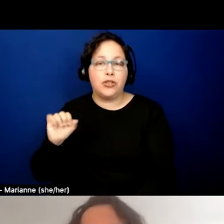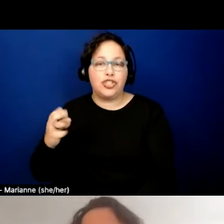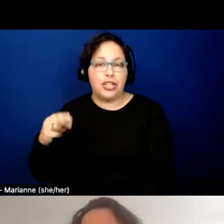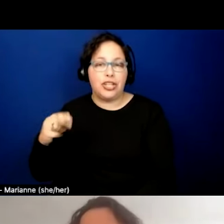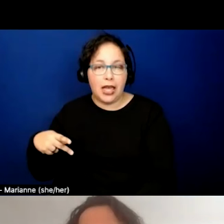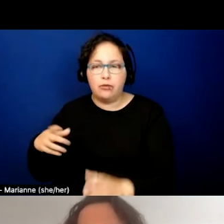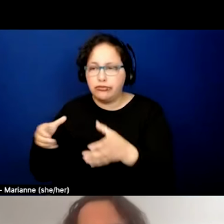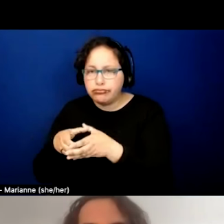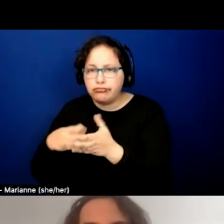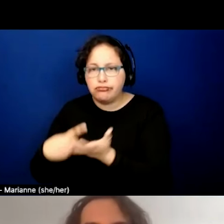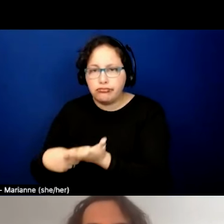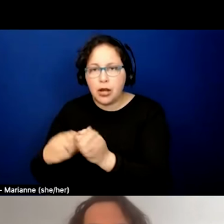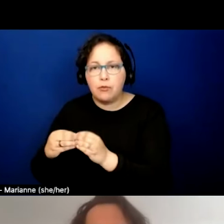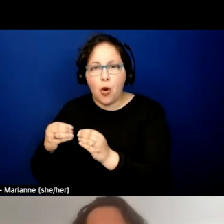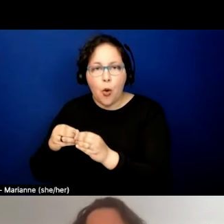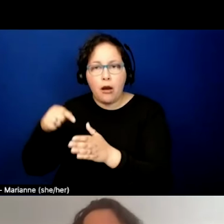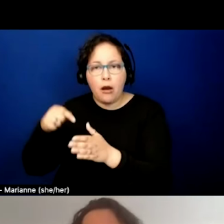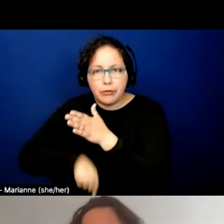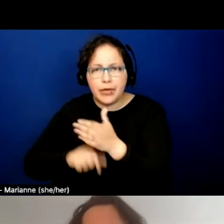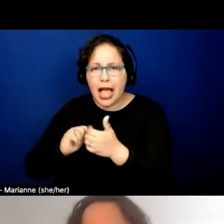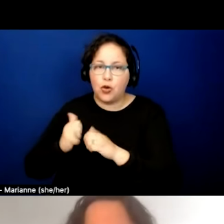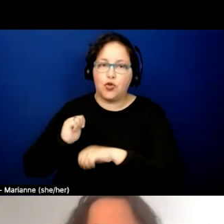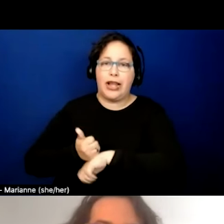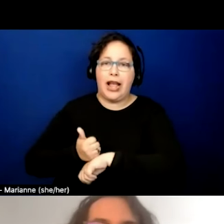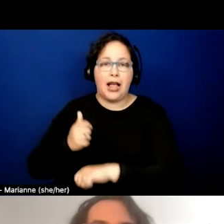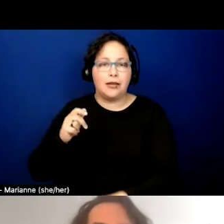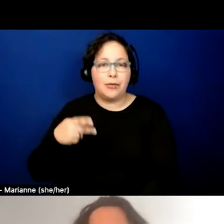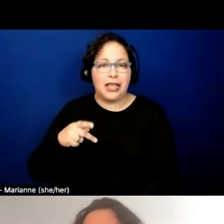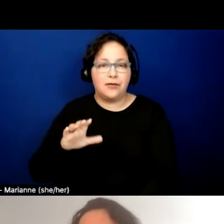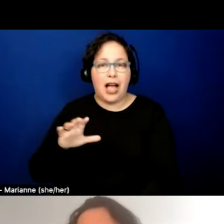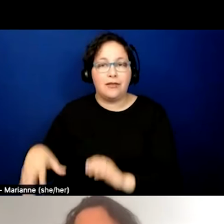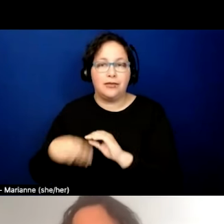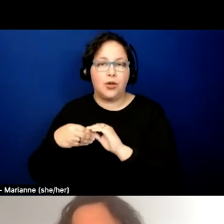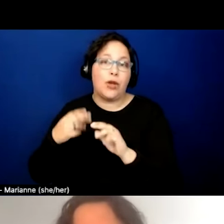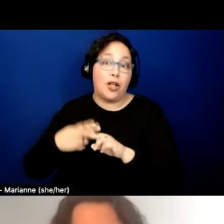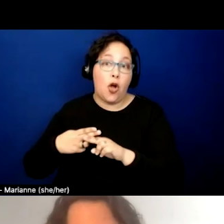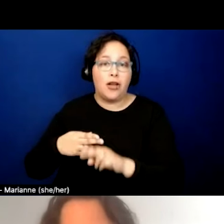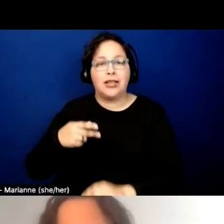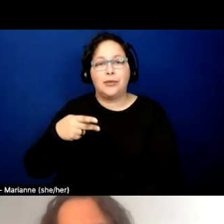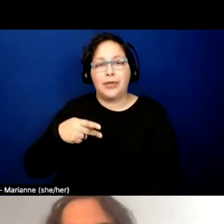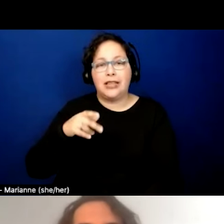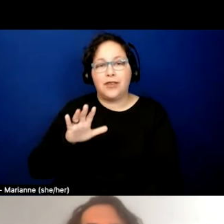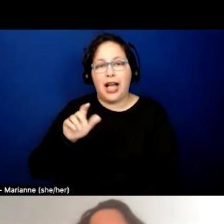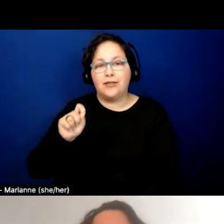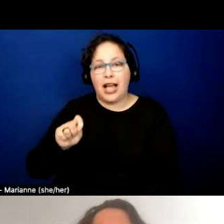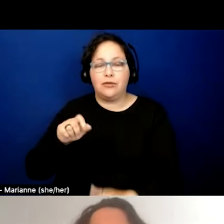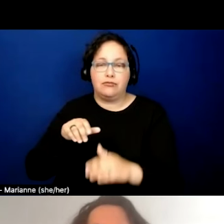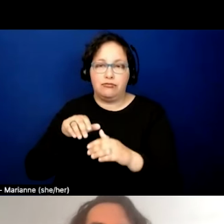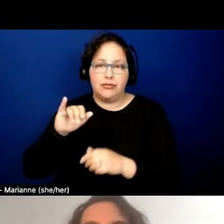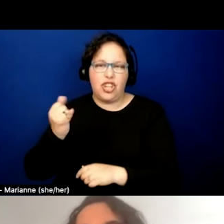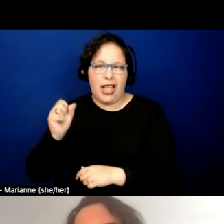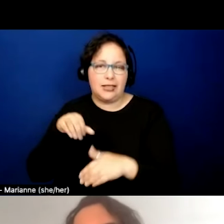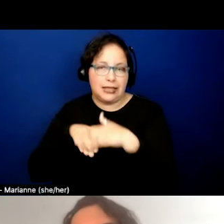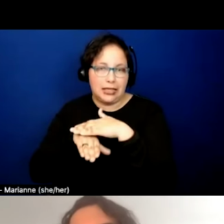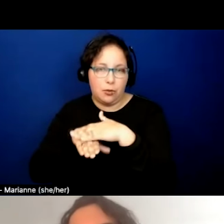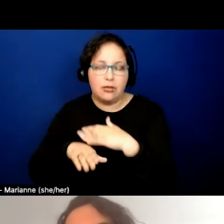the outputs and create this P5 add-on, which we called p5.accessibility.js. And this was an add-on that